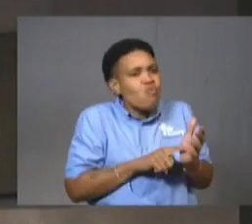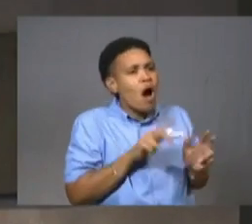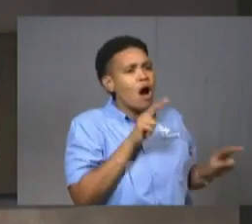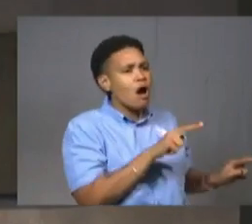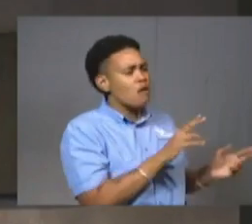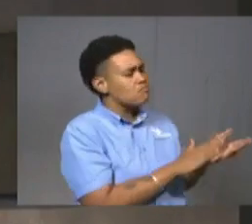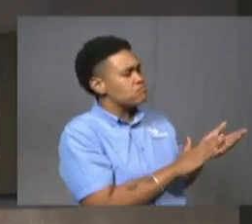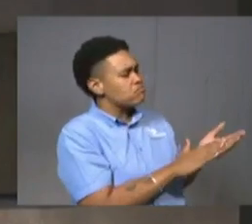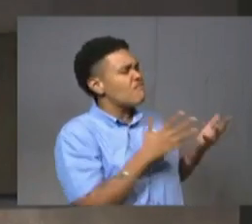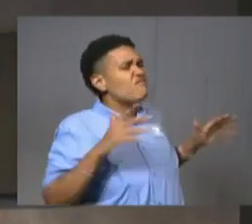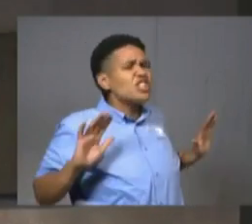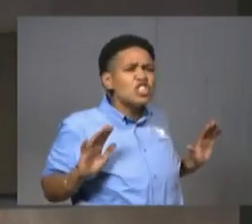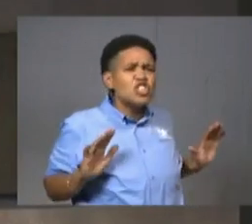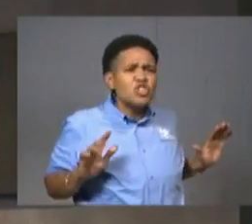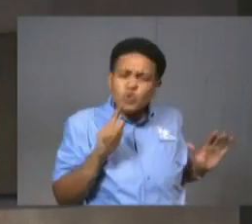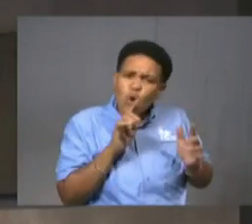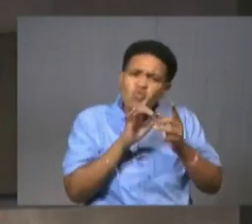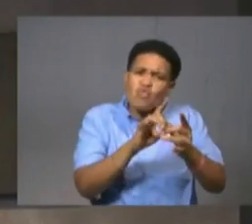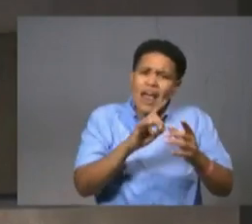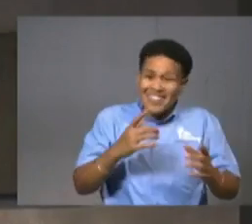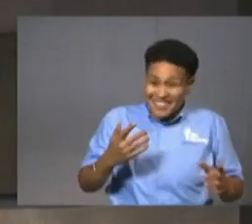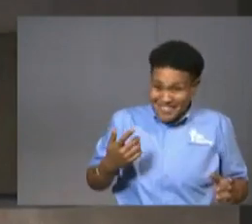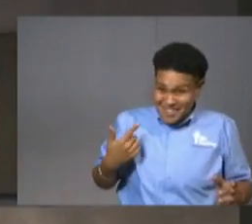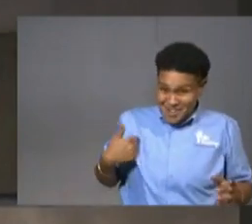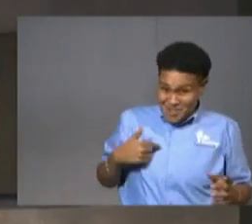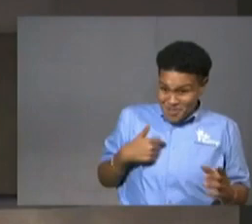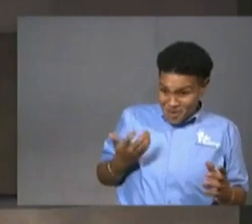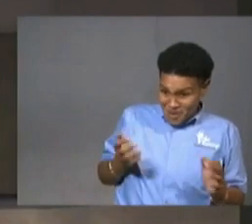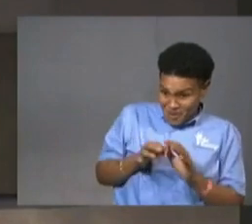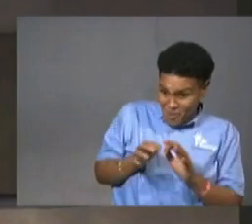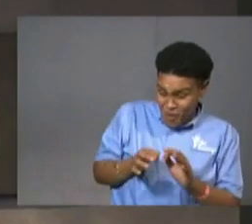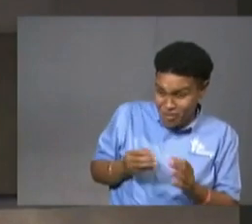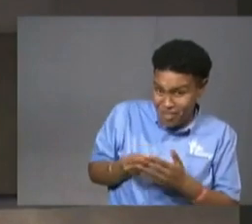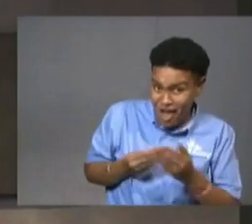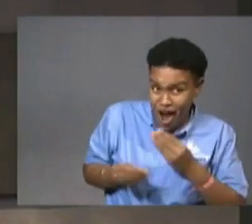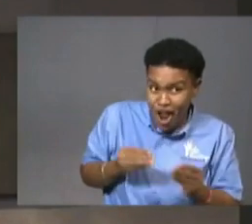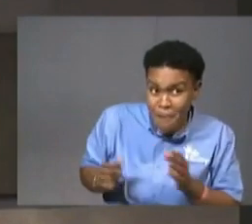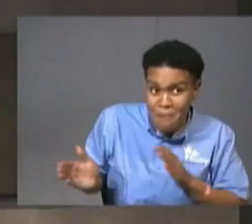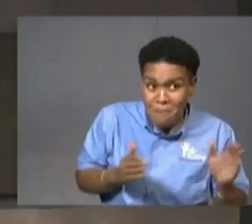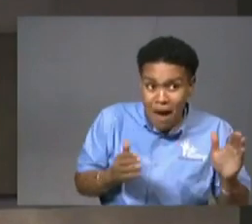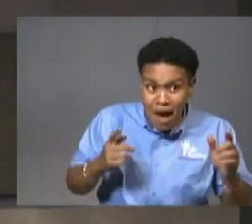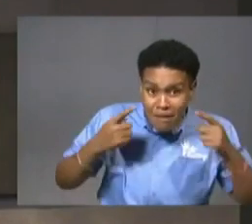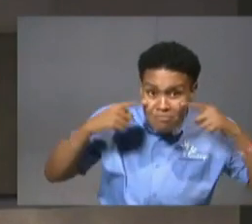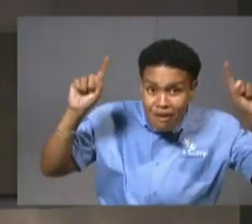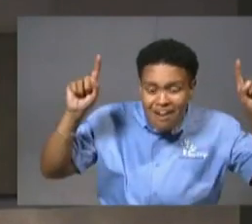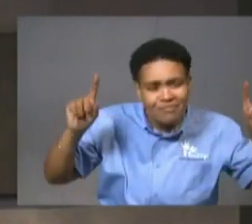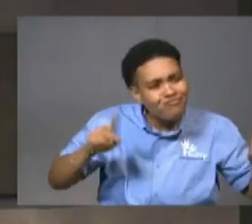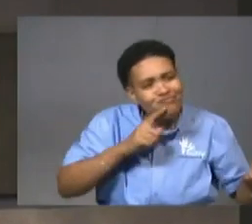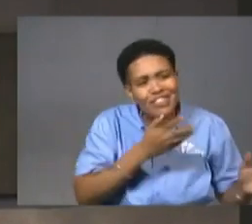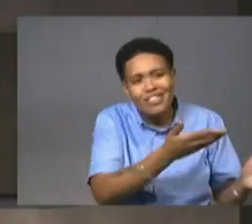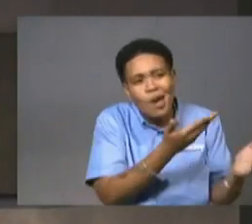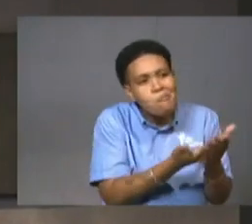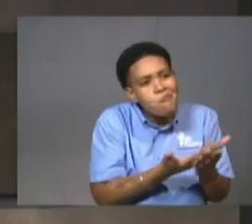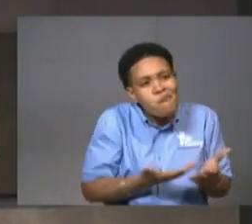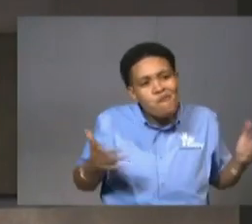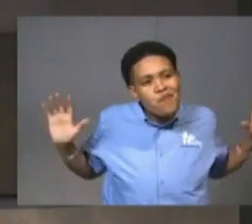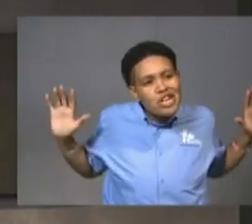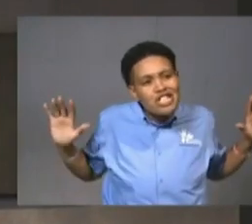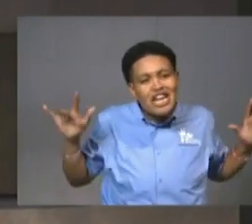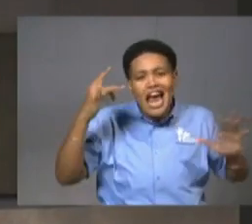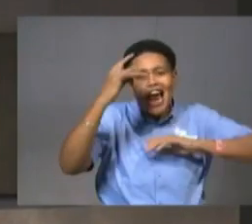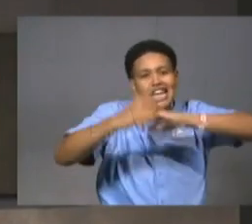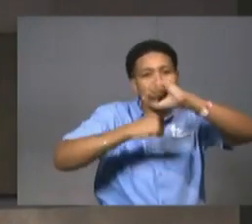So in terms of the credibility of our economic plans, they stand for themselves. In the 18 years that we were in